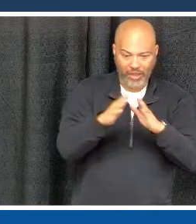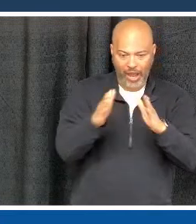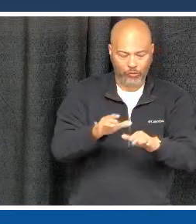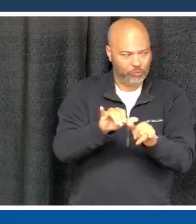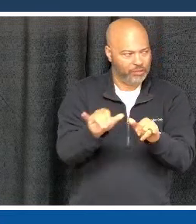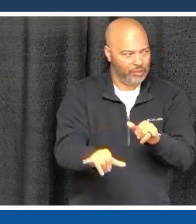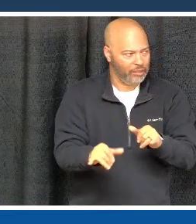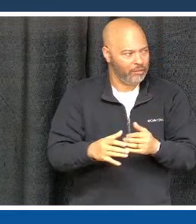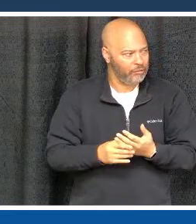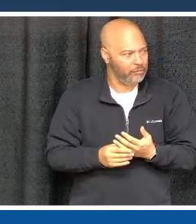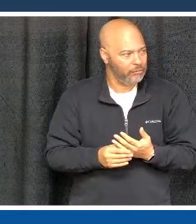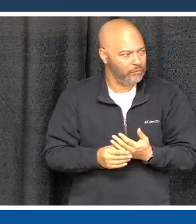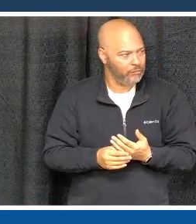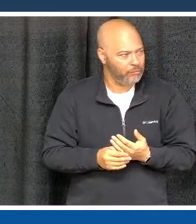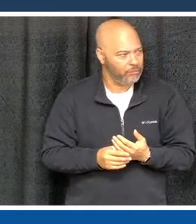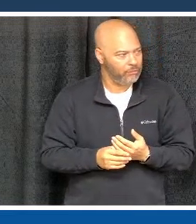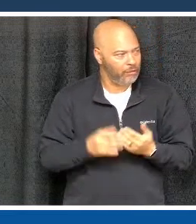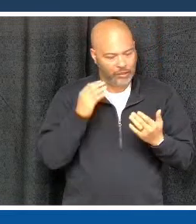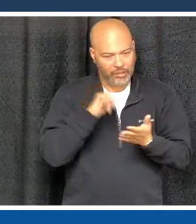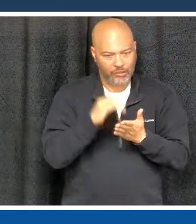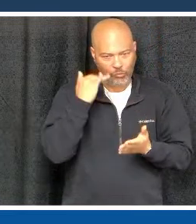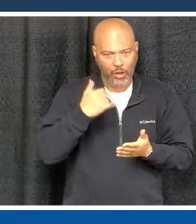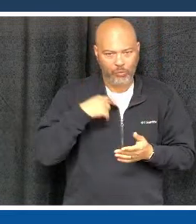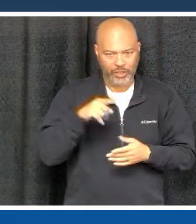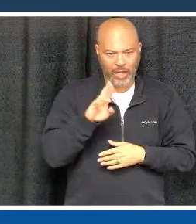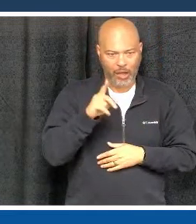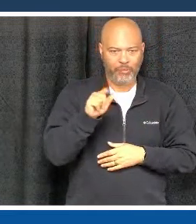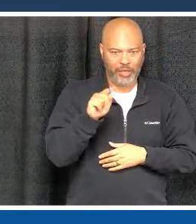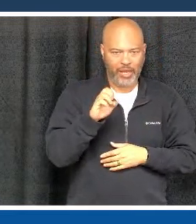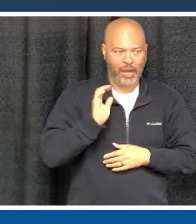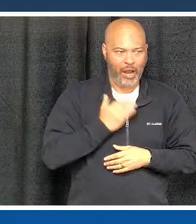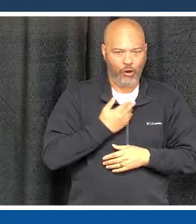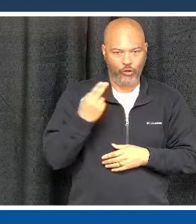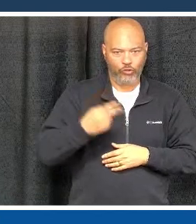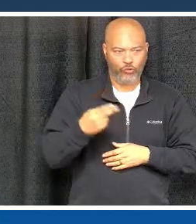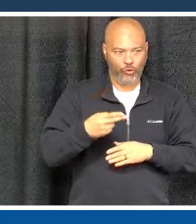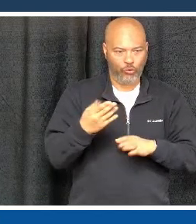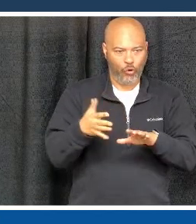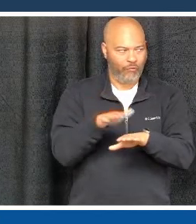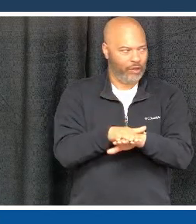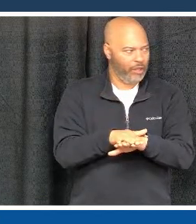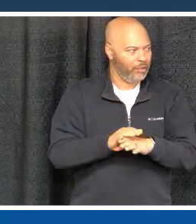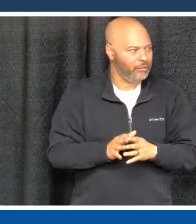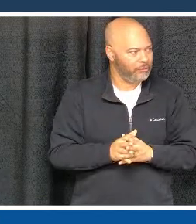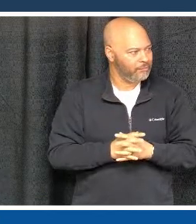like this is why we need to update our community historical overlays.